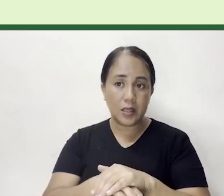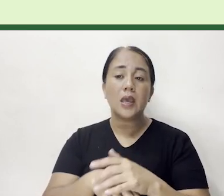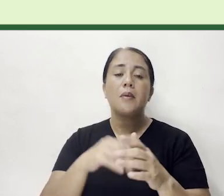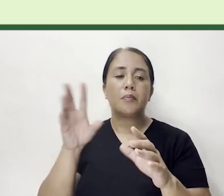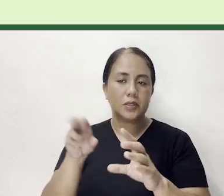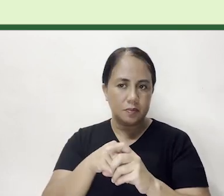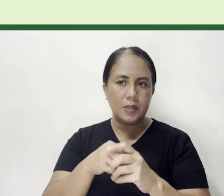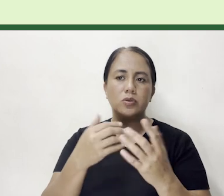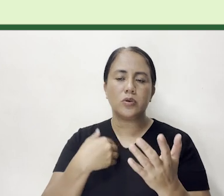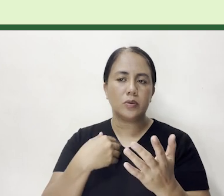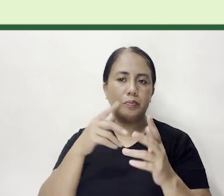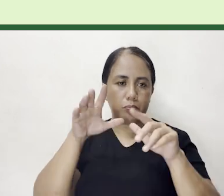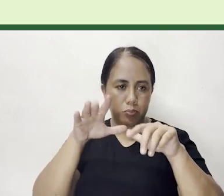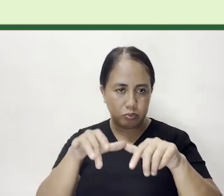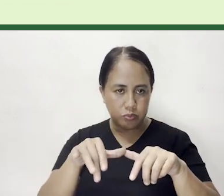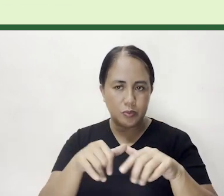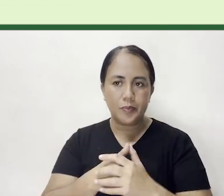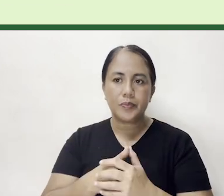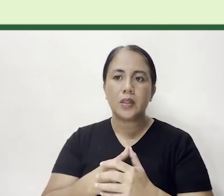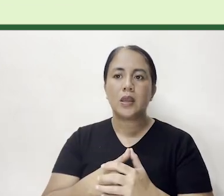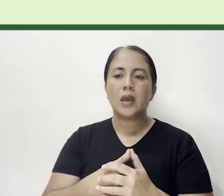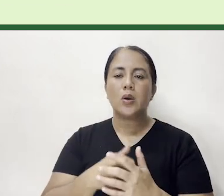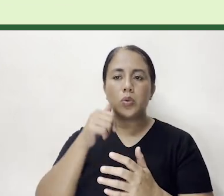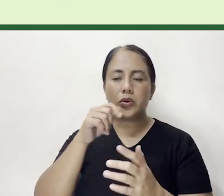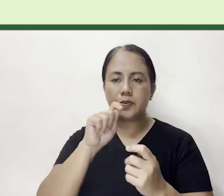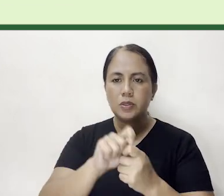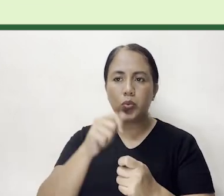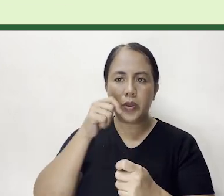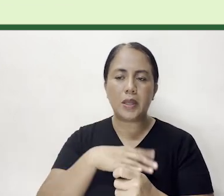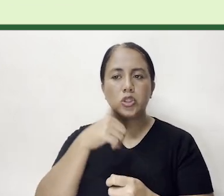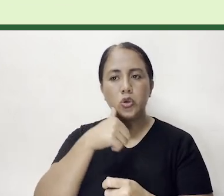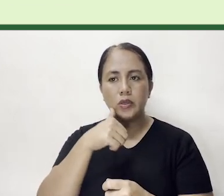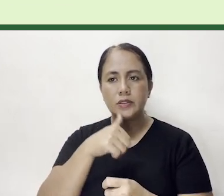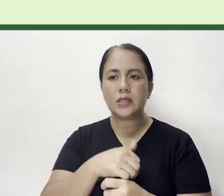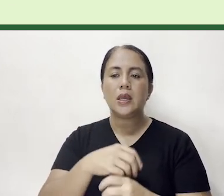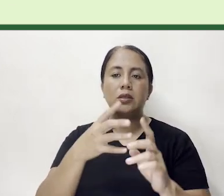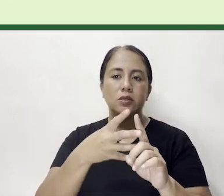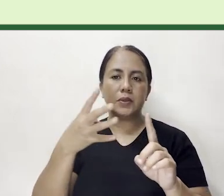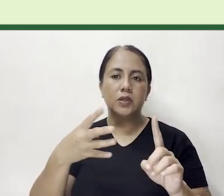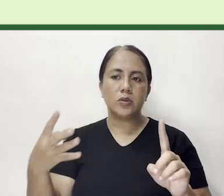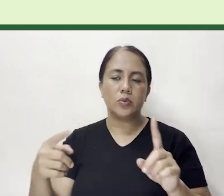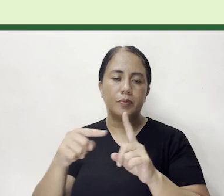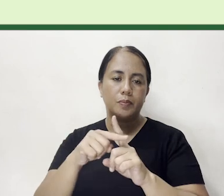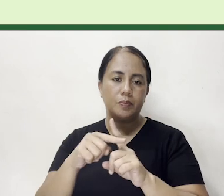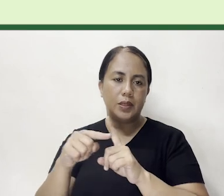on accessibility and the participation of persons with disabilities, particularly women, girls,